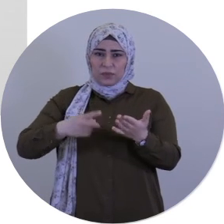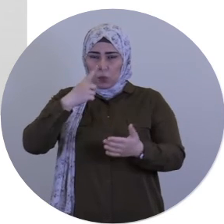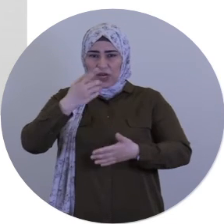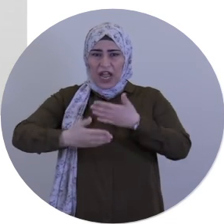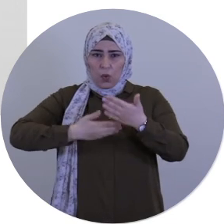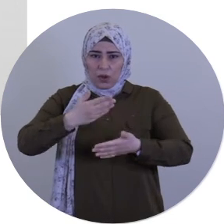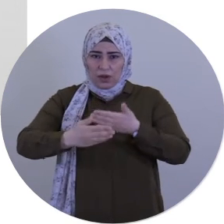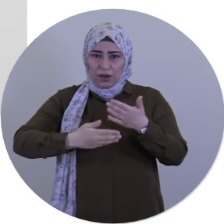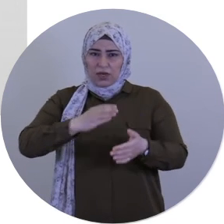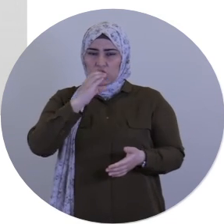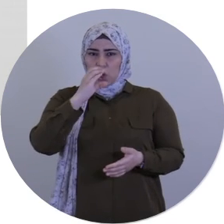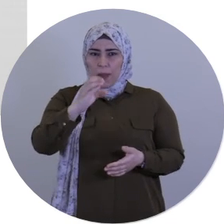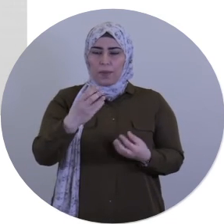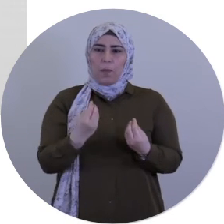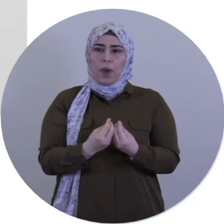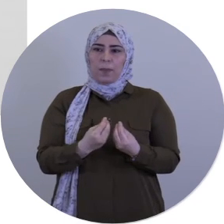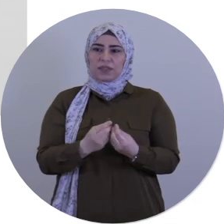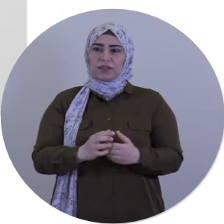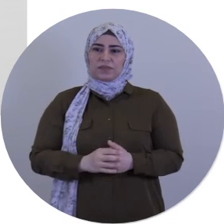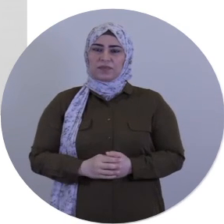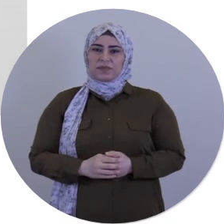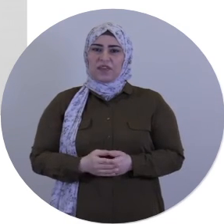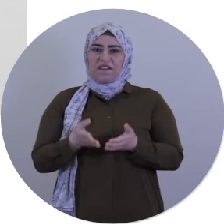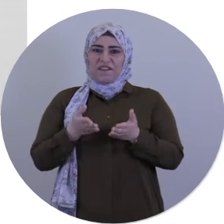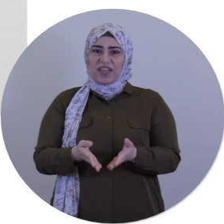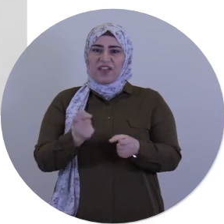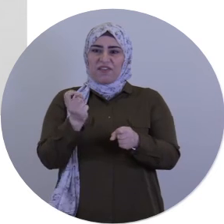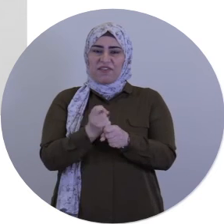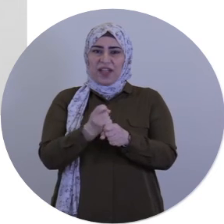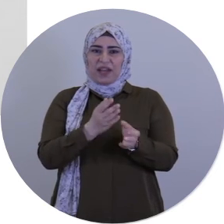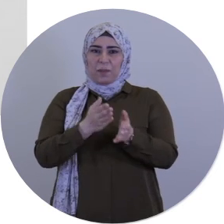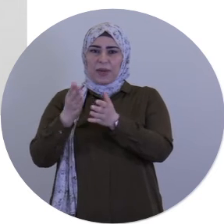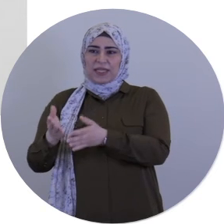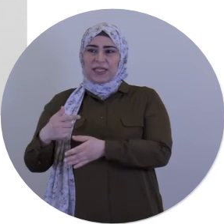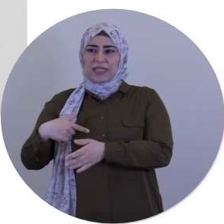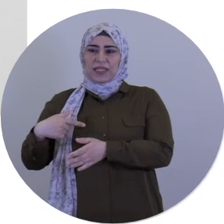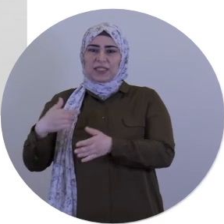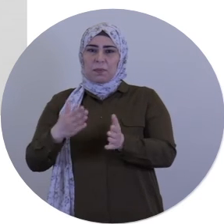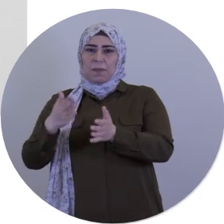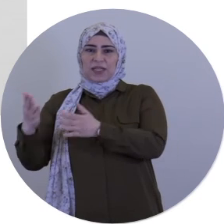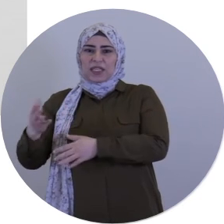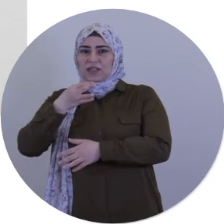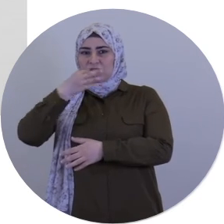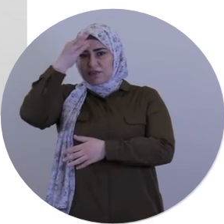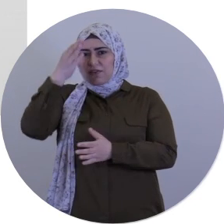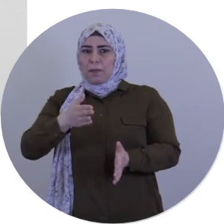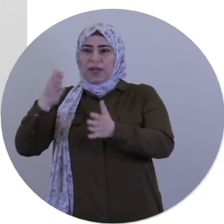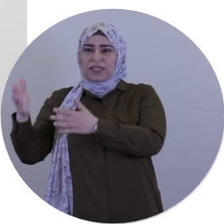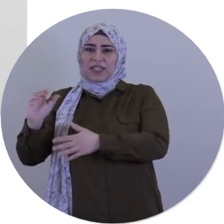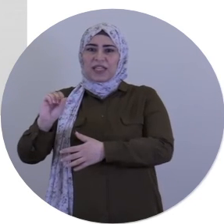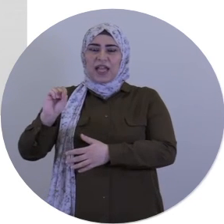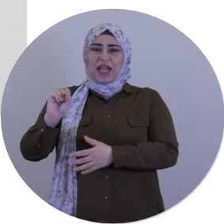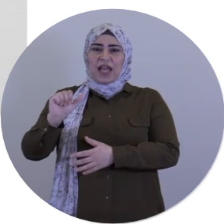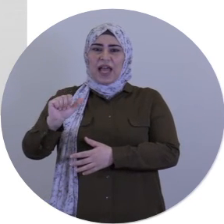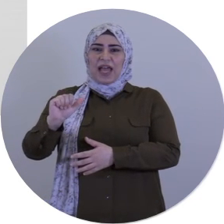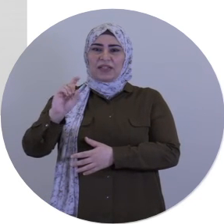to be changing from verb to noun to adjective to adverb. Very easy. Let's look at the first one. Our adjective is